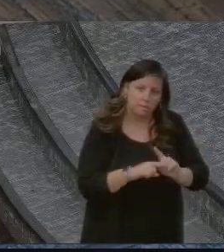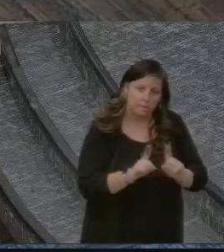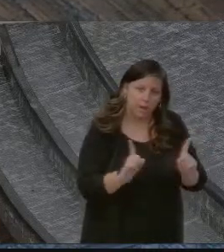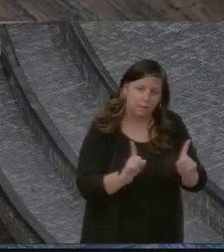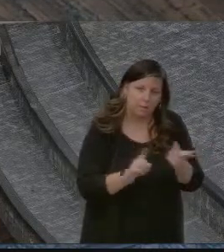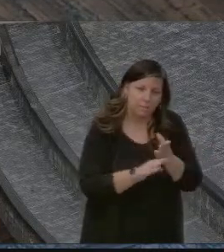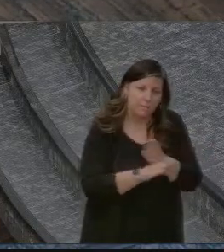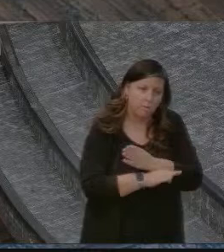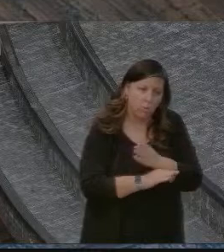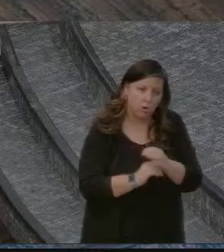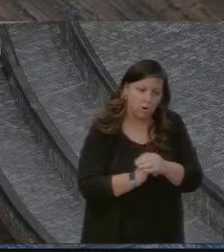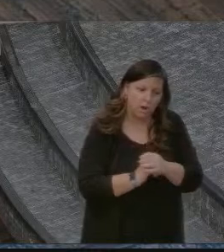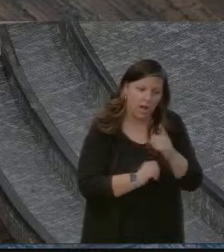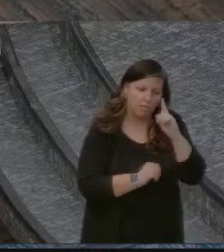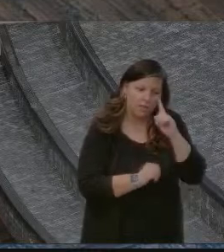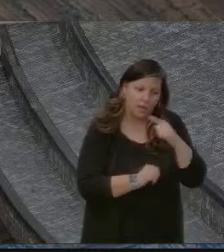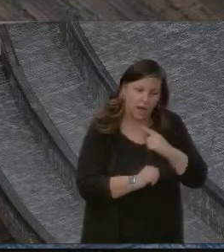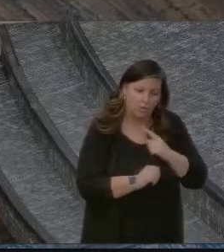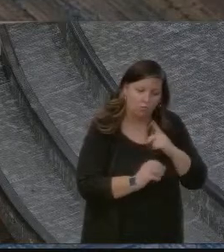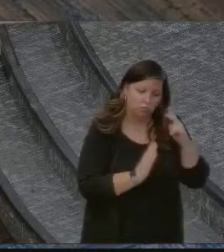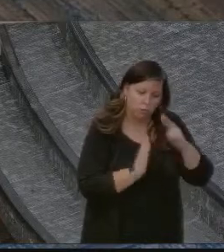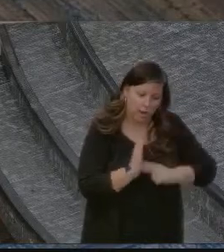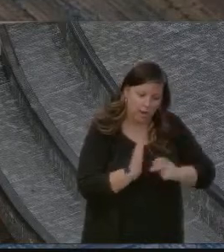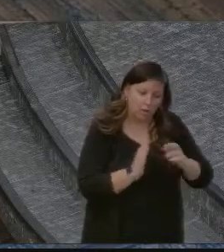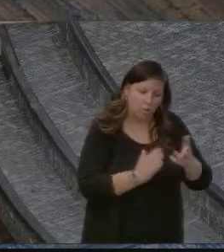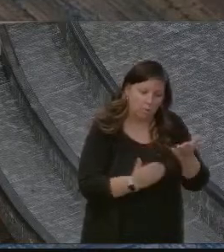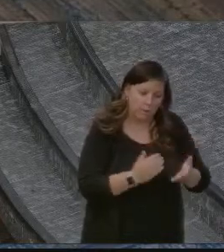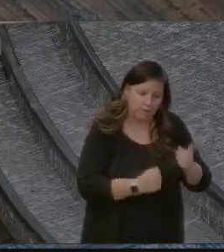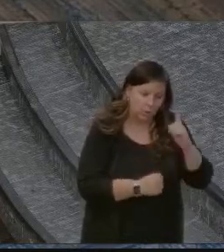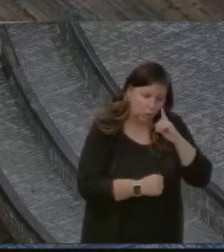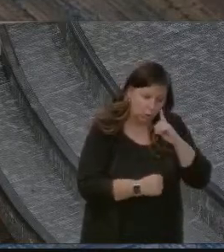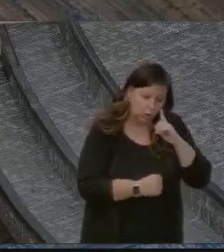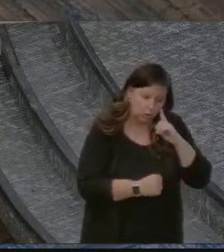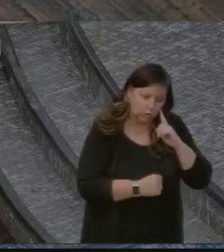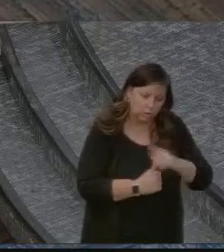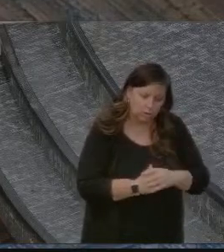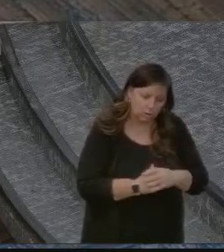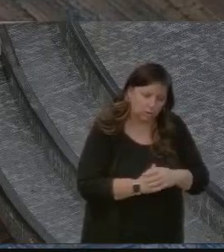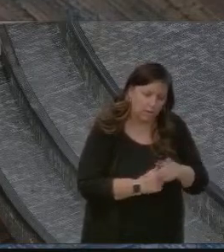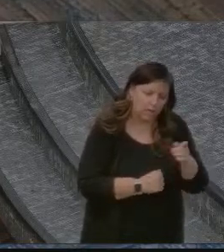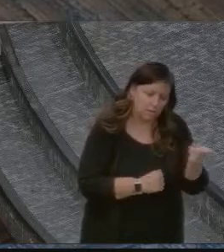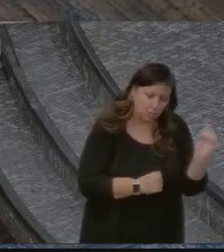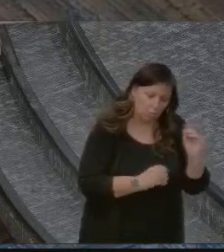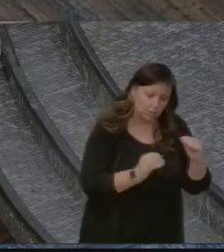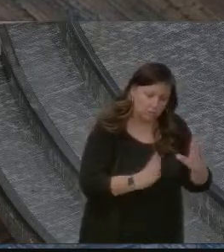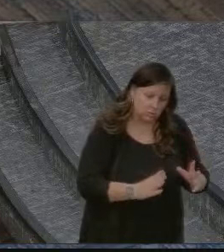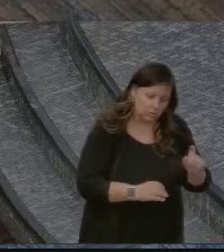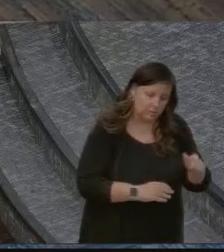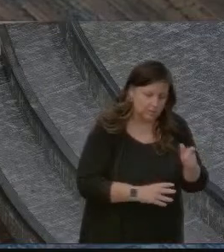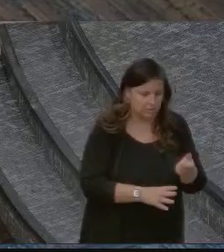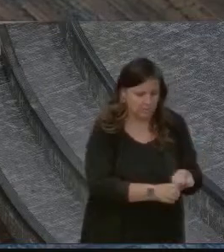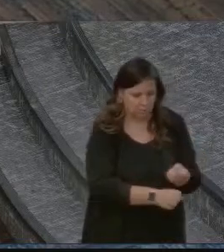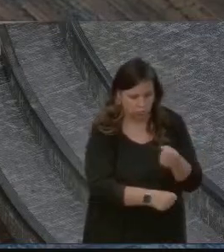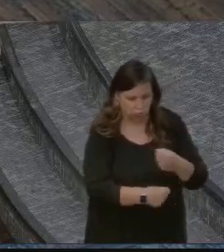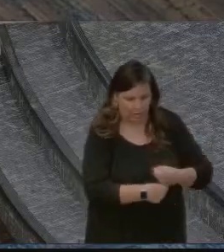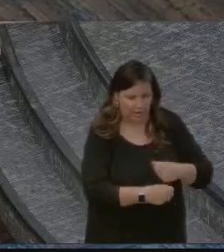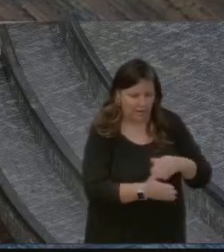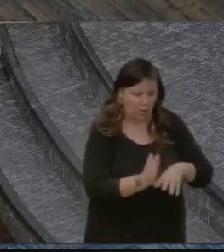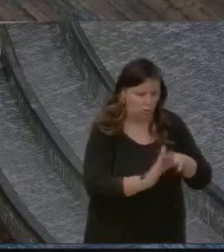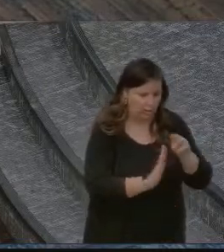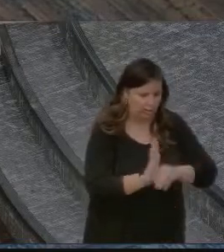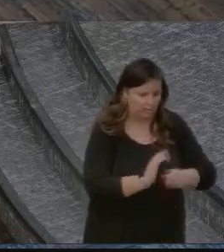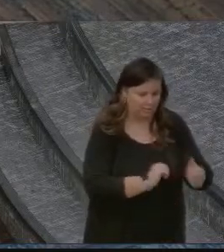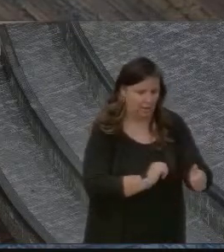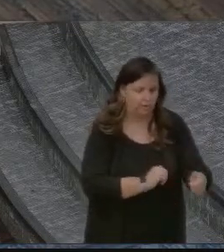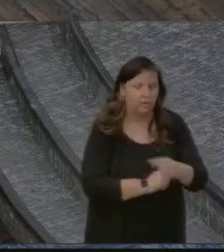before, I think I read or maybe heard that these teachers, they had to sort of create their own curriculum, right?